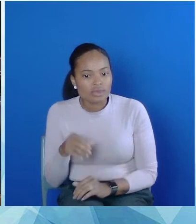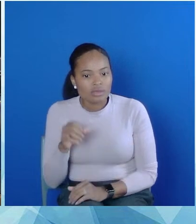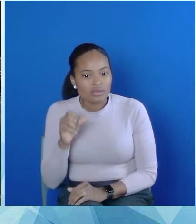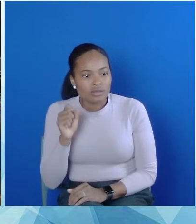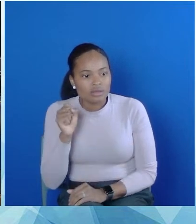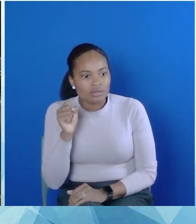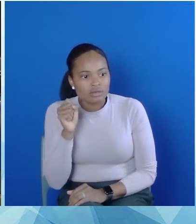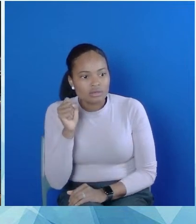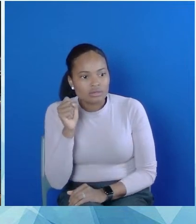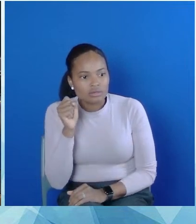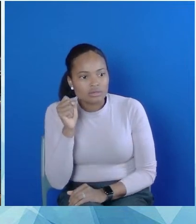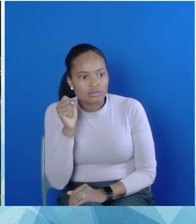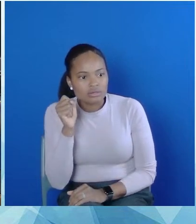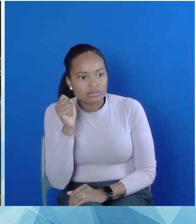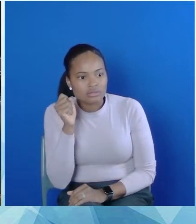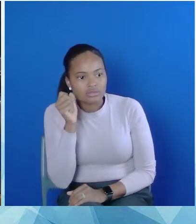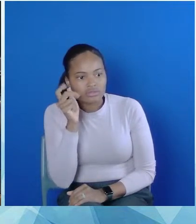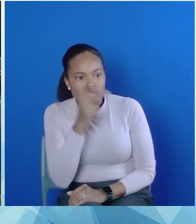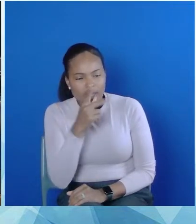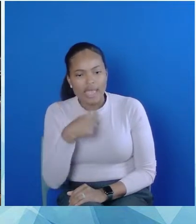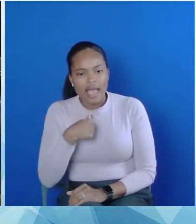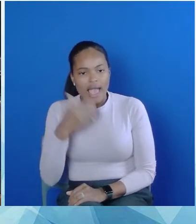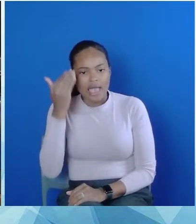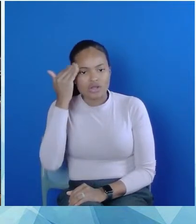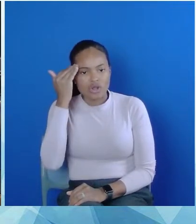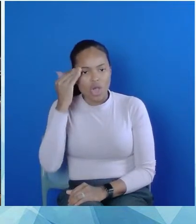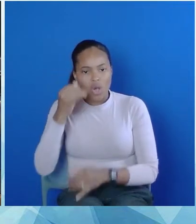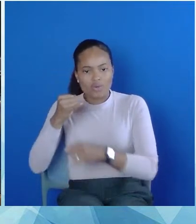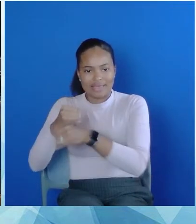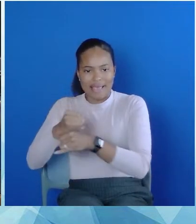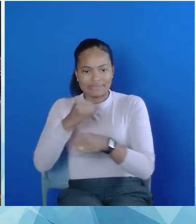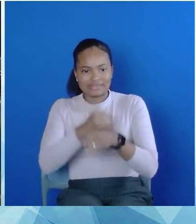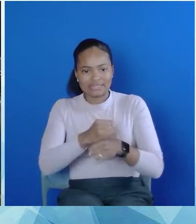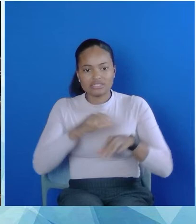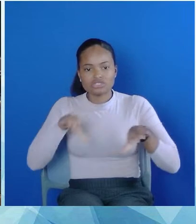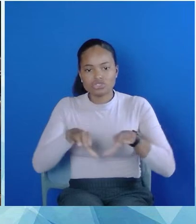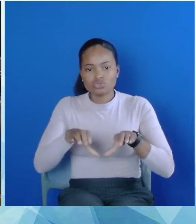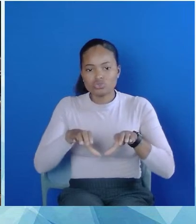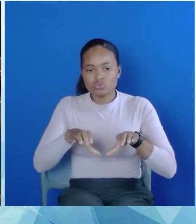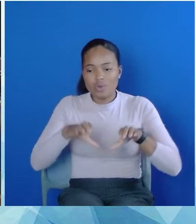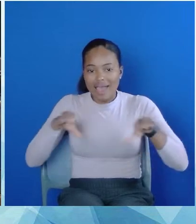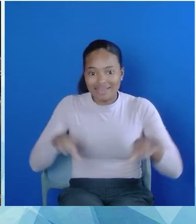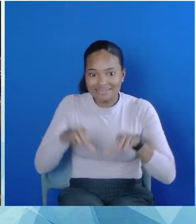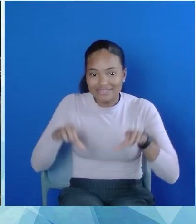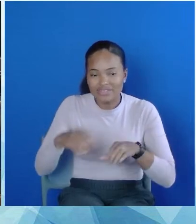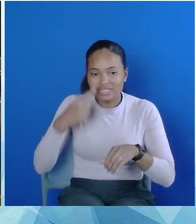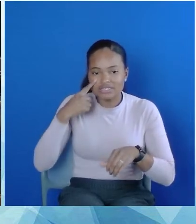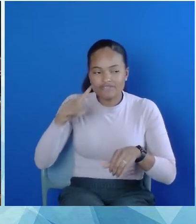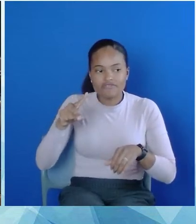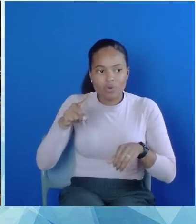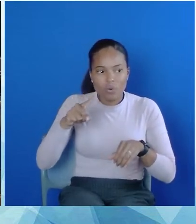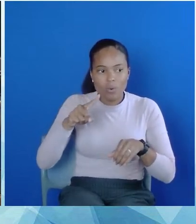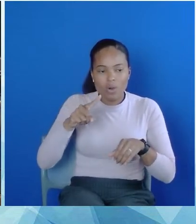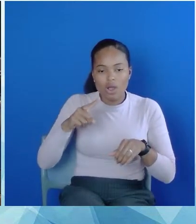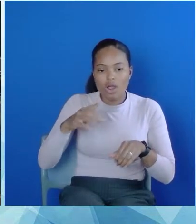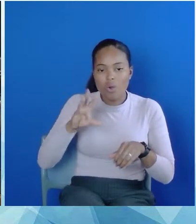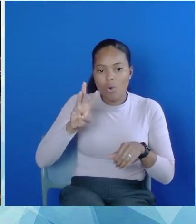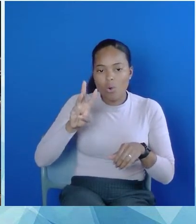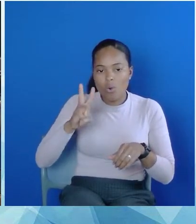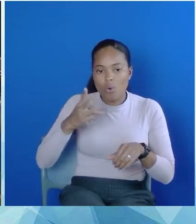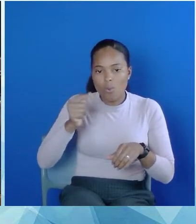do activities for like Deaf Awareness Week as well as for White Cane Day. I know that we've had students participate.